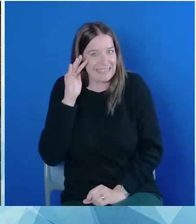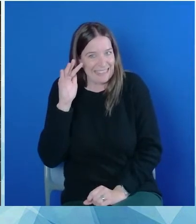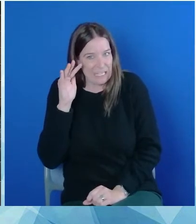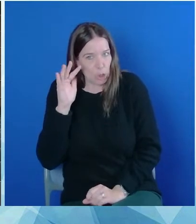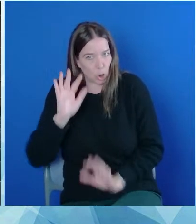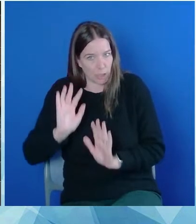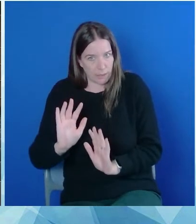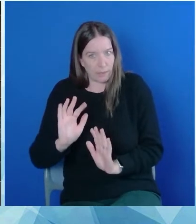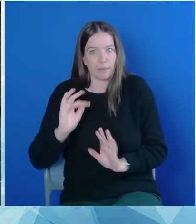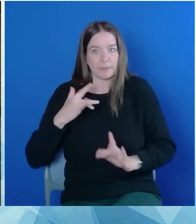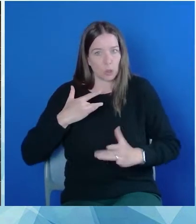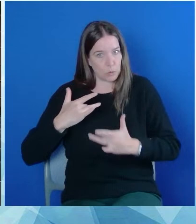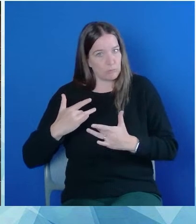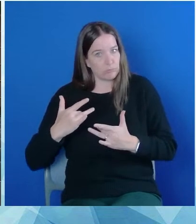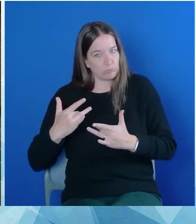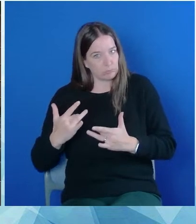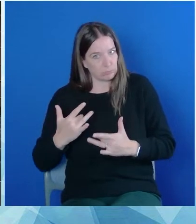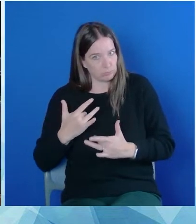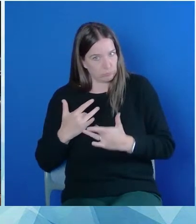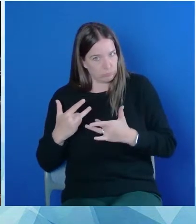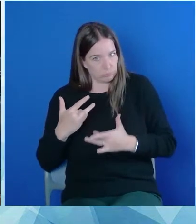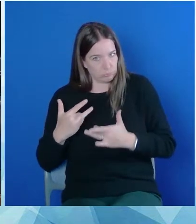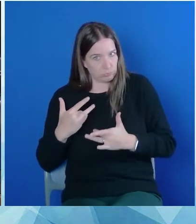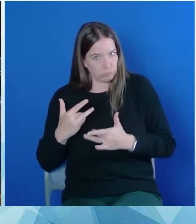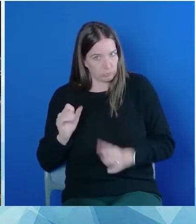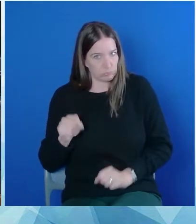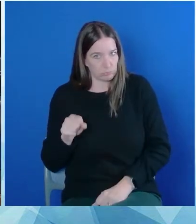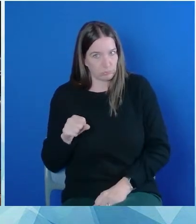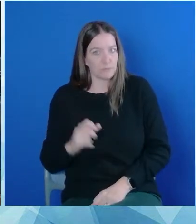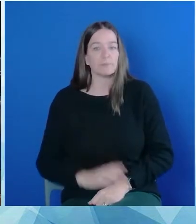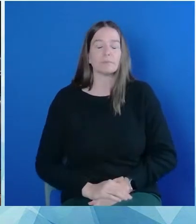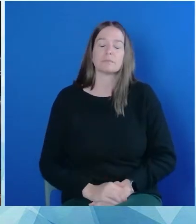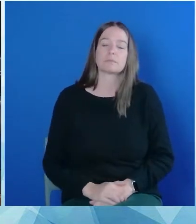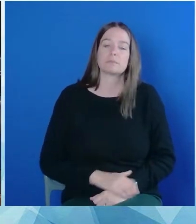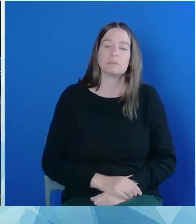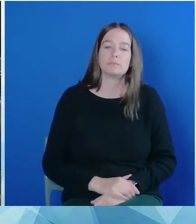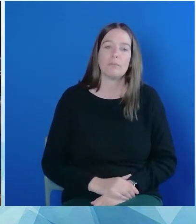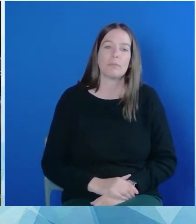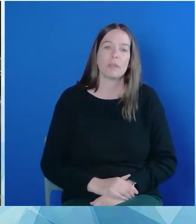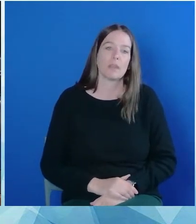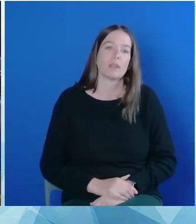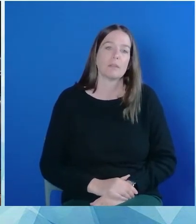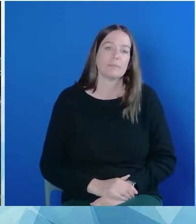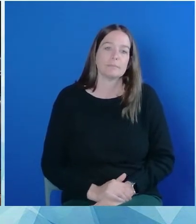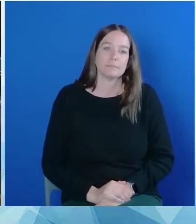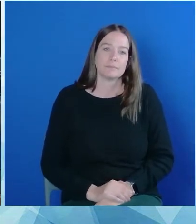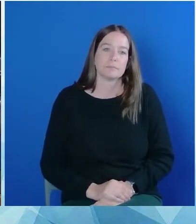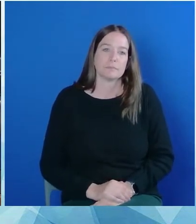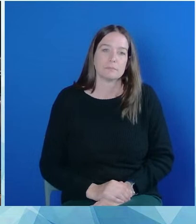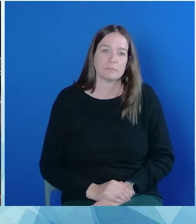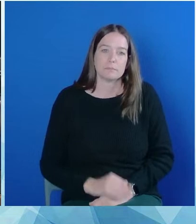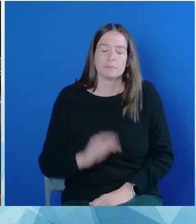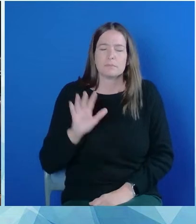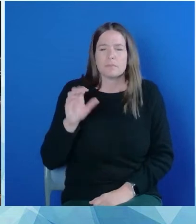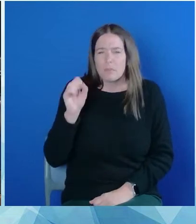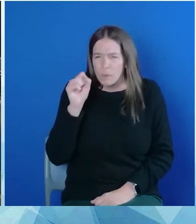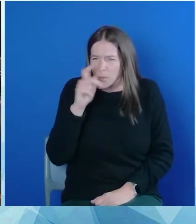Maria, as part of your discussion for 2456 with the legislators,